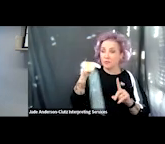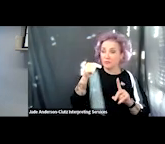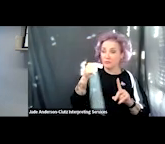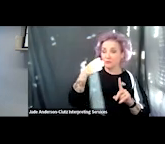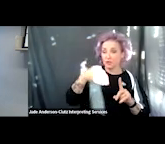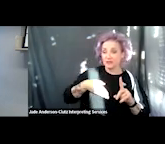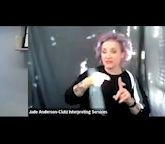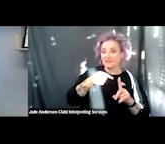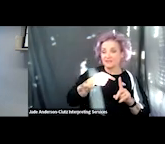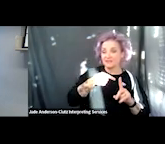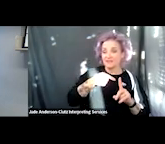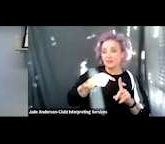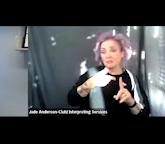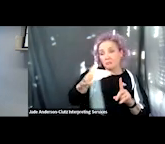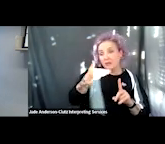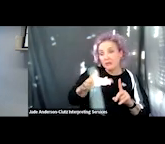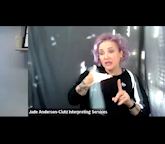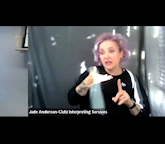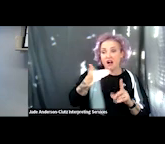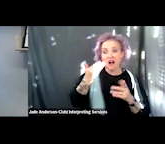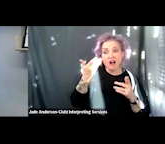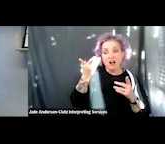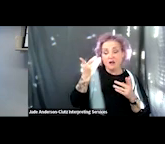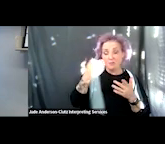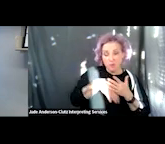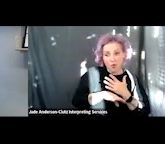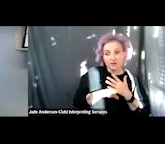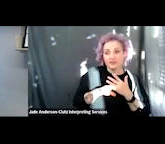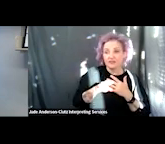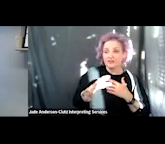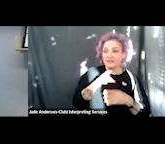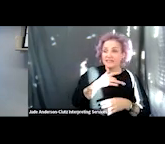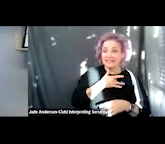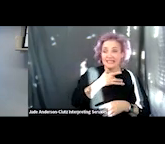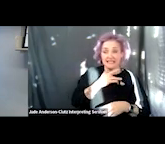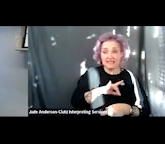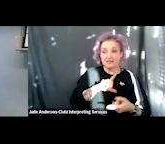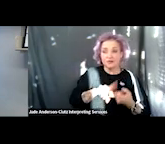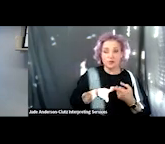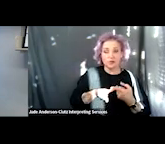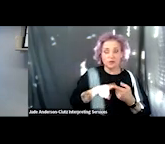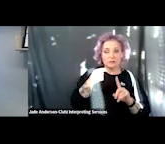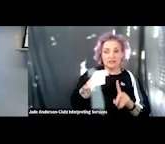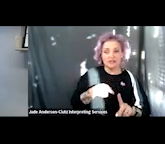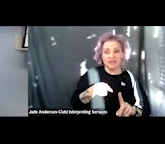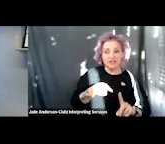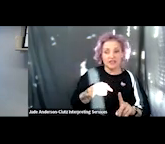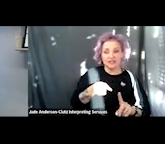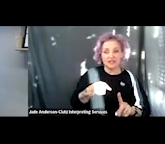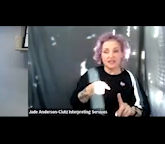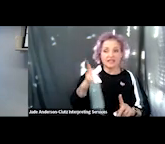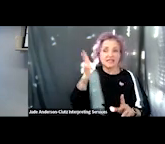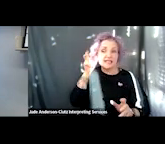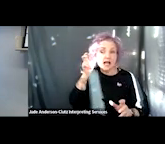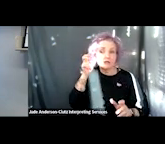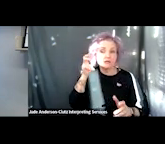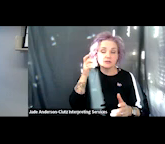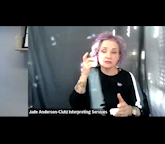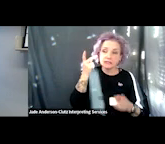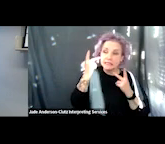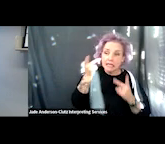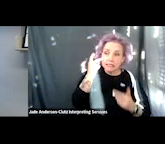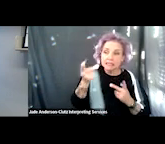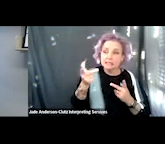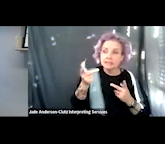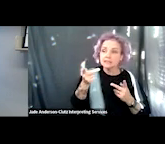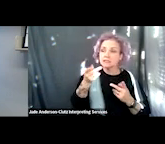end of the road for this particular topic, but where do we go from here? What is the future of this field of maternal immune activation? Now, you